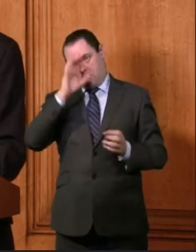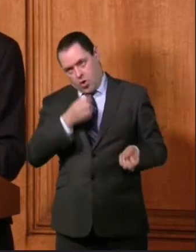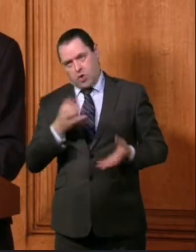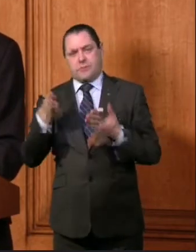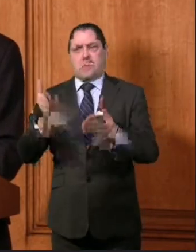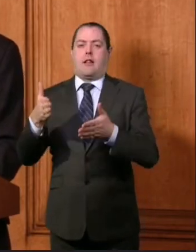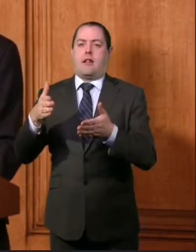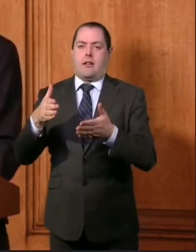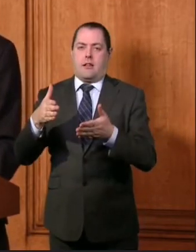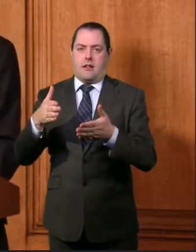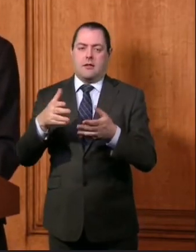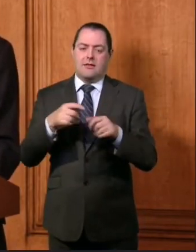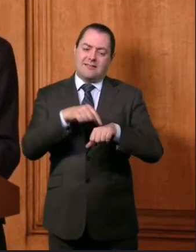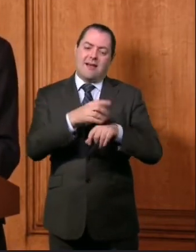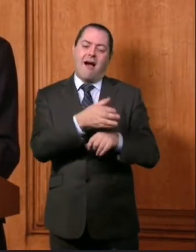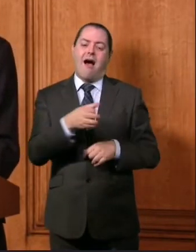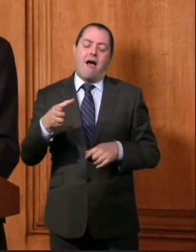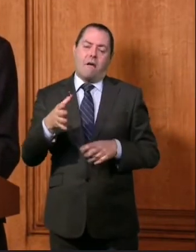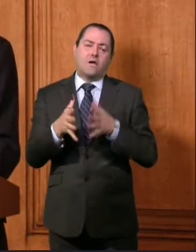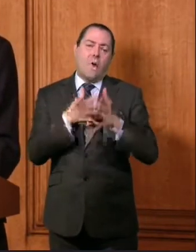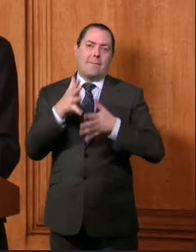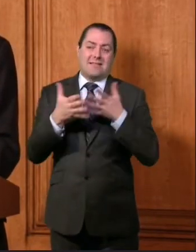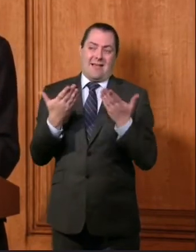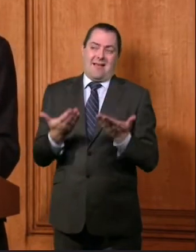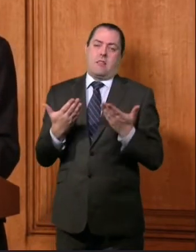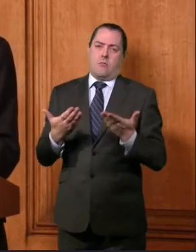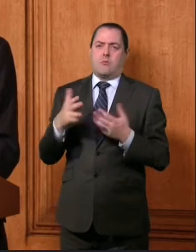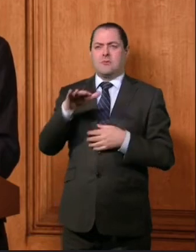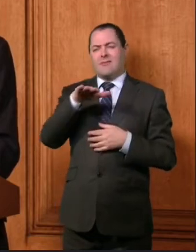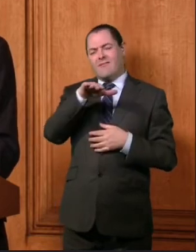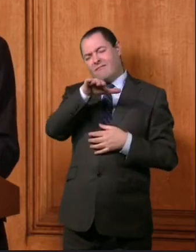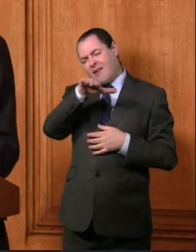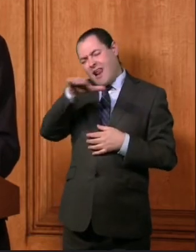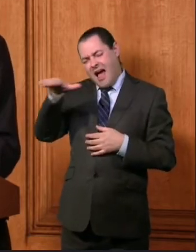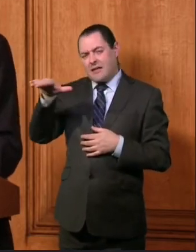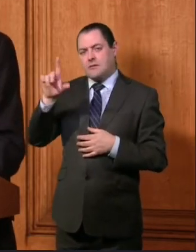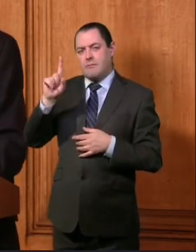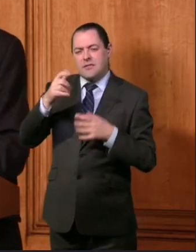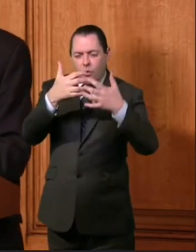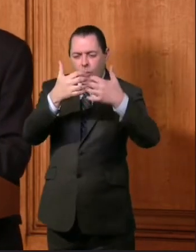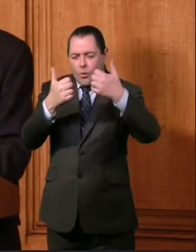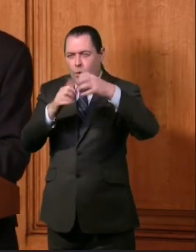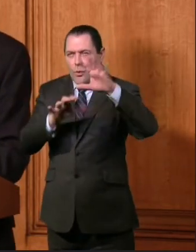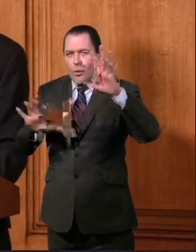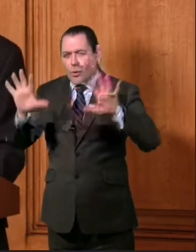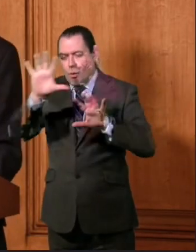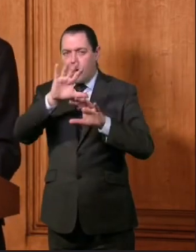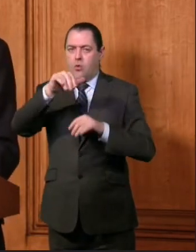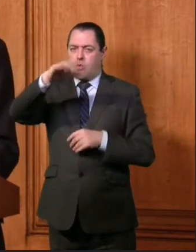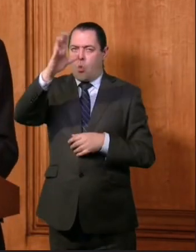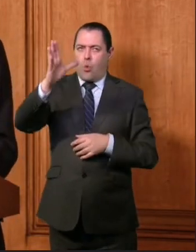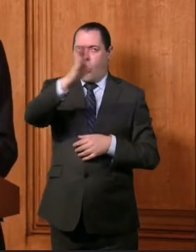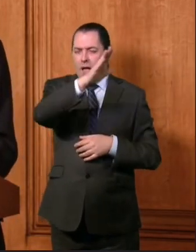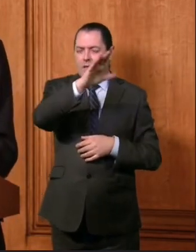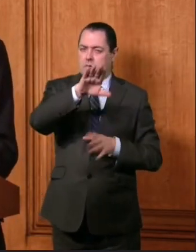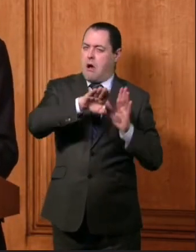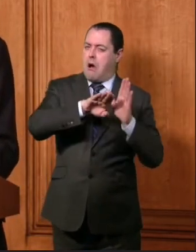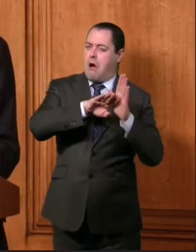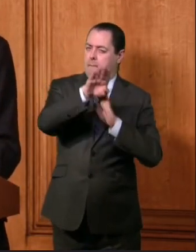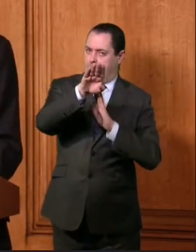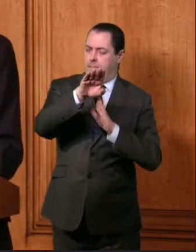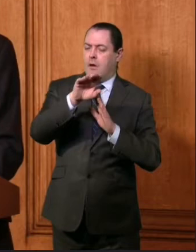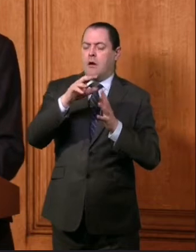some parts, particularly in the northwest and parts of the Midlands, for example, going down in parts of the east of England, southeast